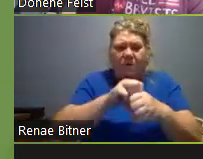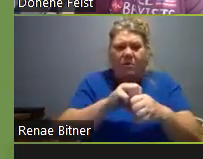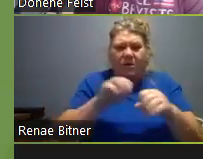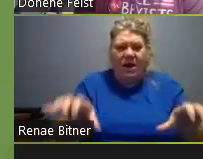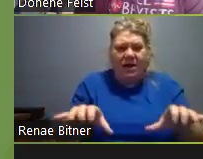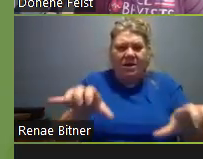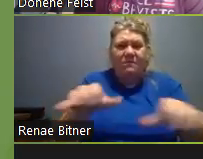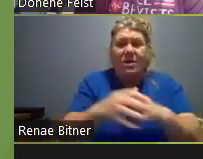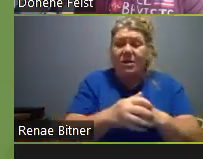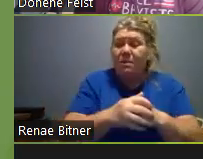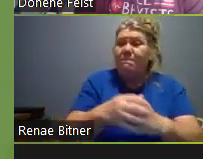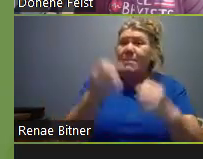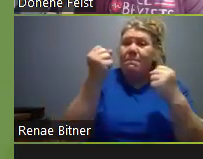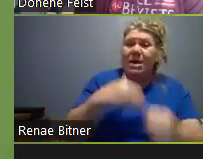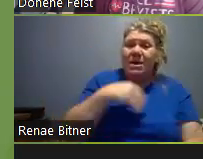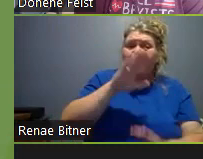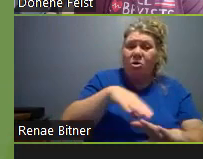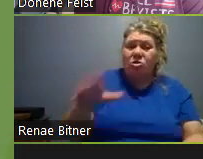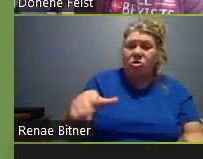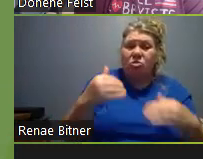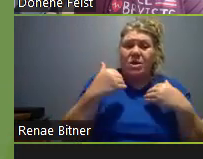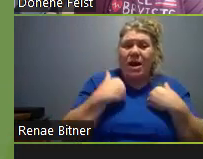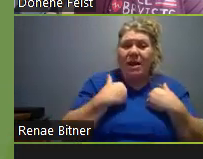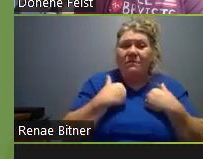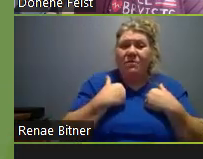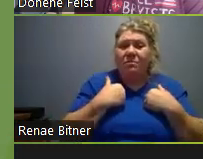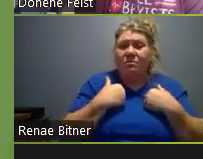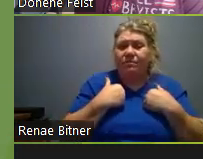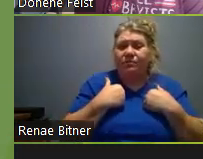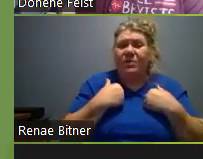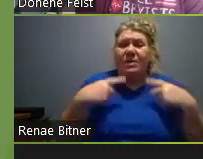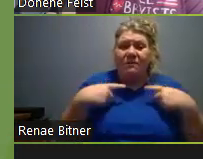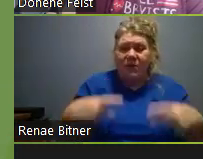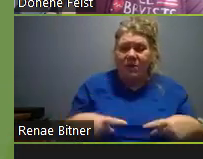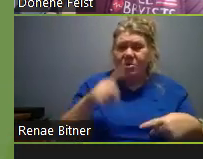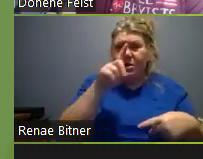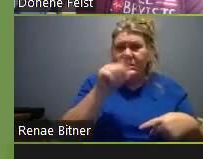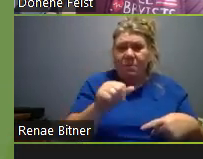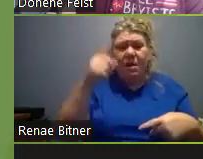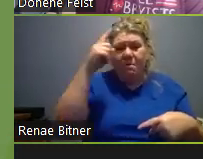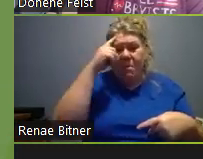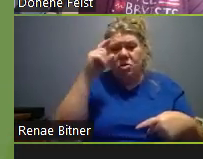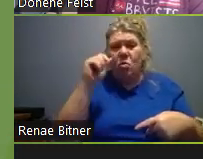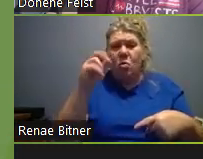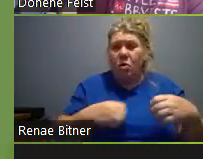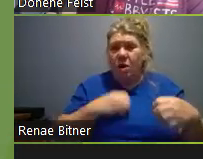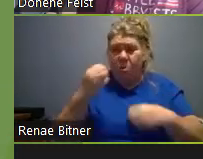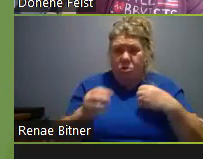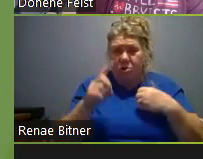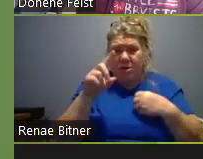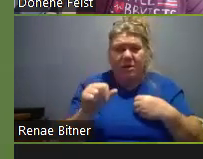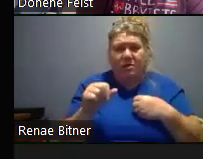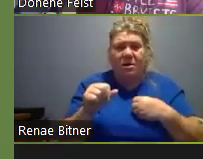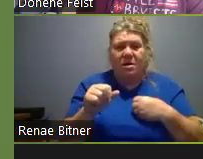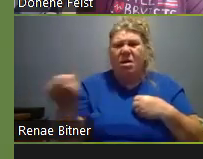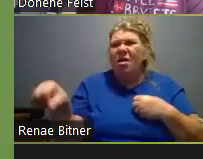A lot of our kids end up having a physical disability, mental or emotional disabilities, and like I said,